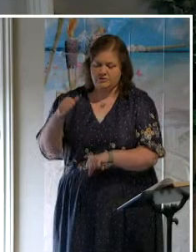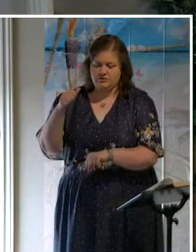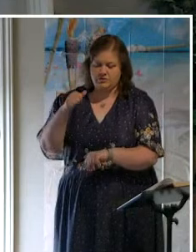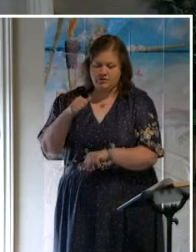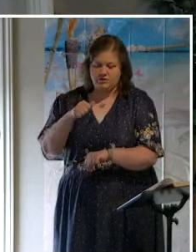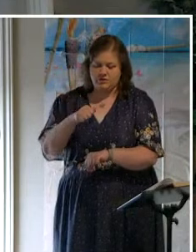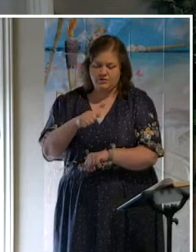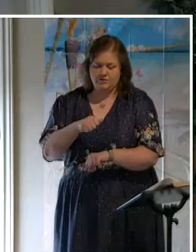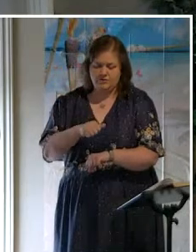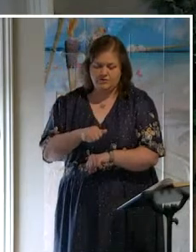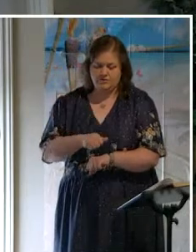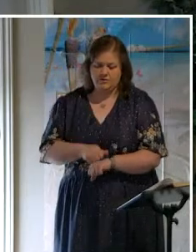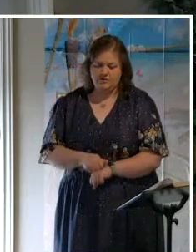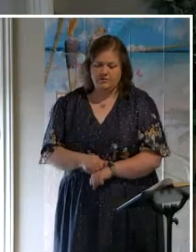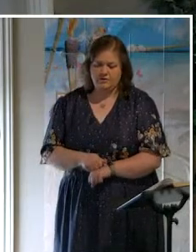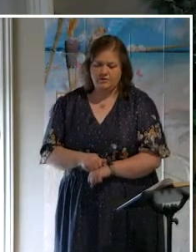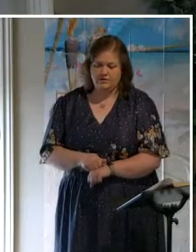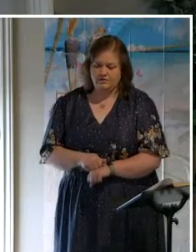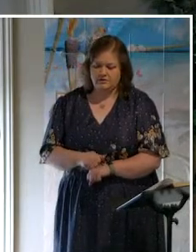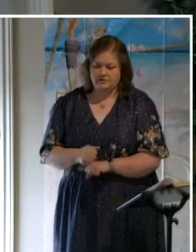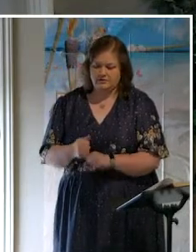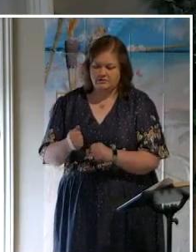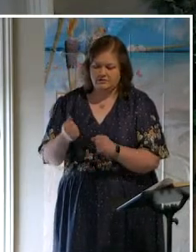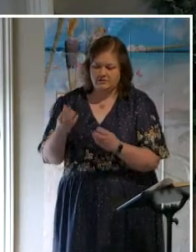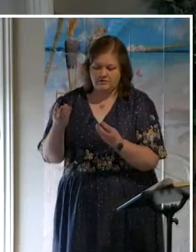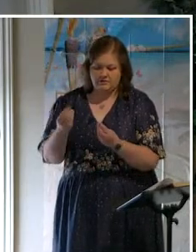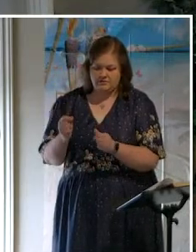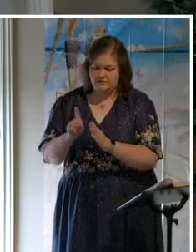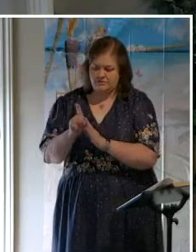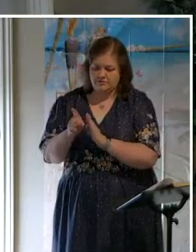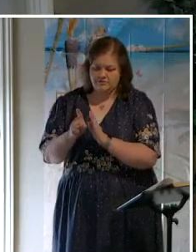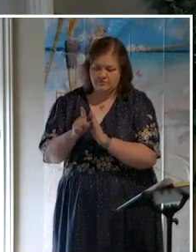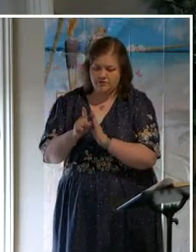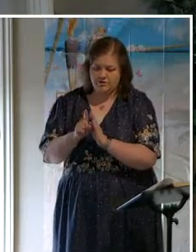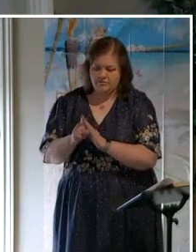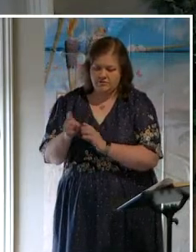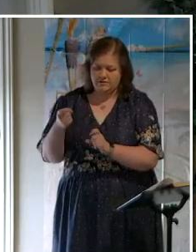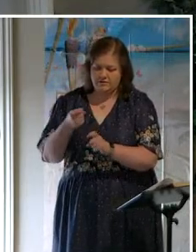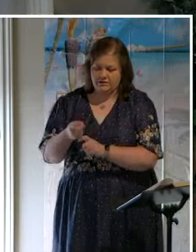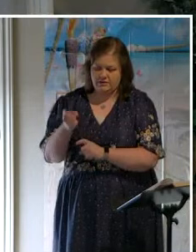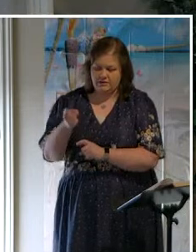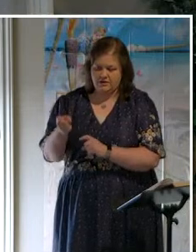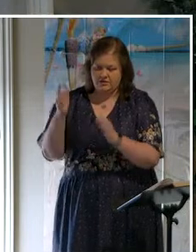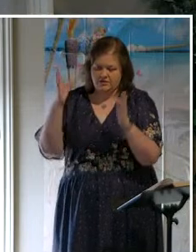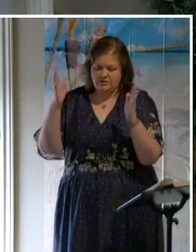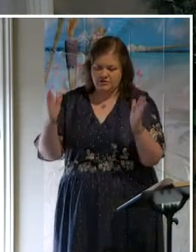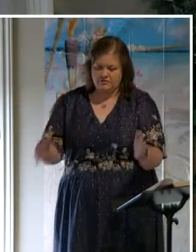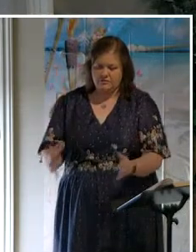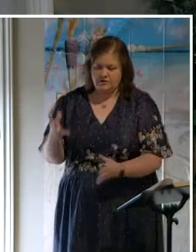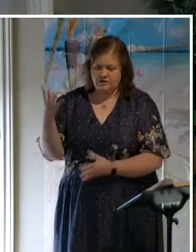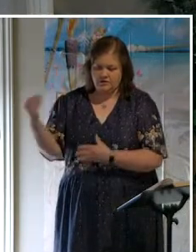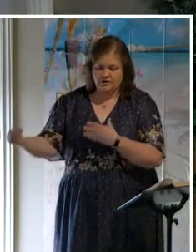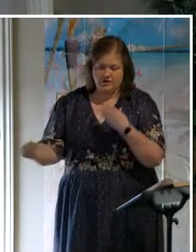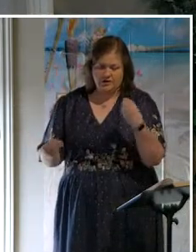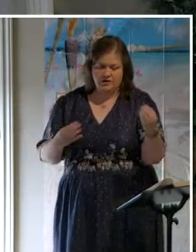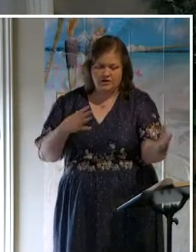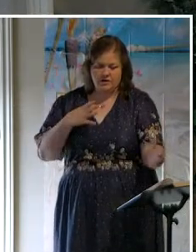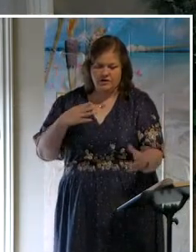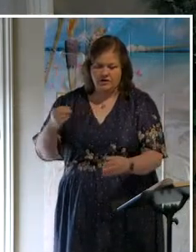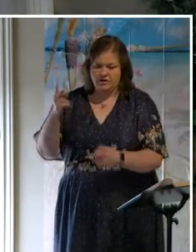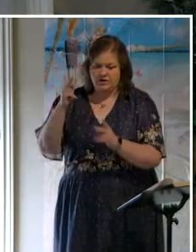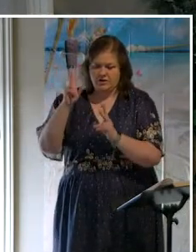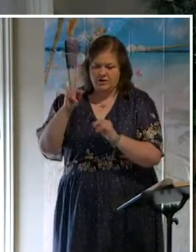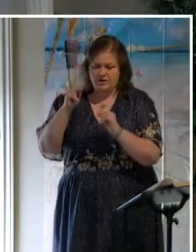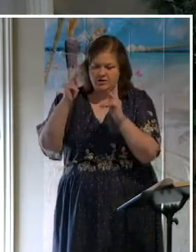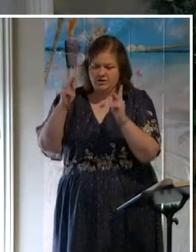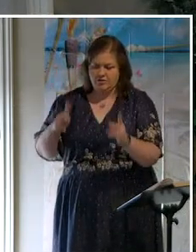stone. In just a few moments, her accusers were gone. No one